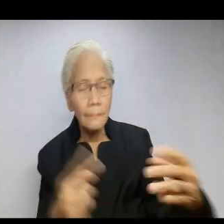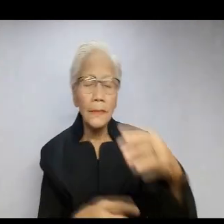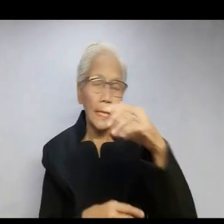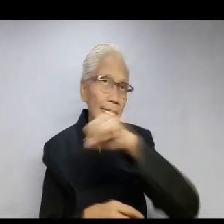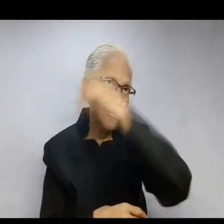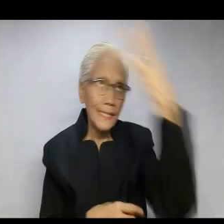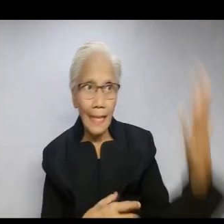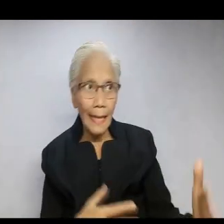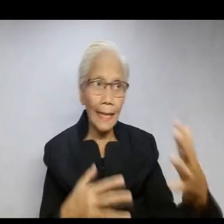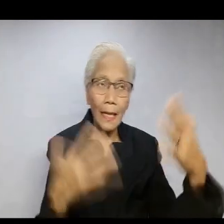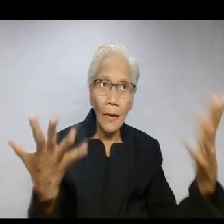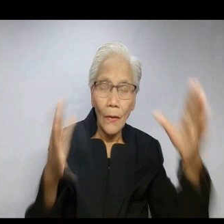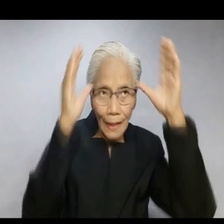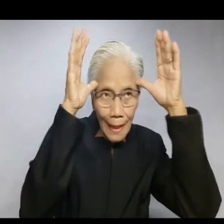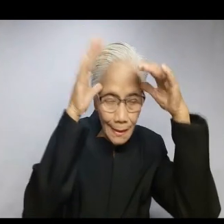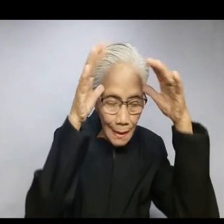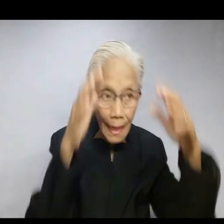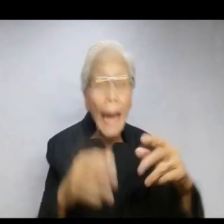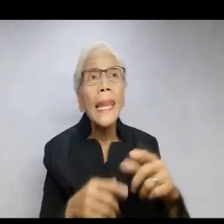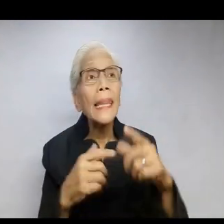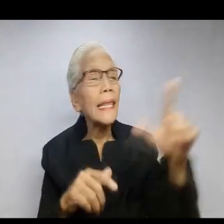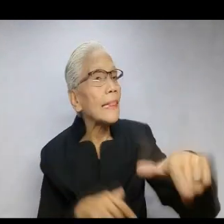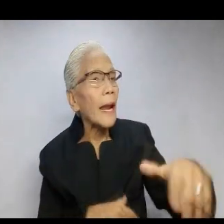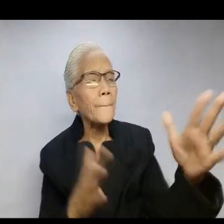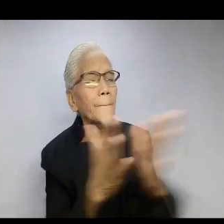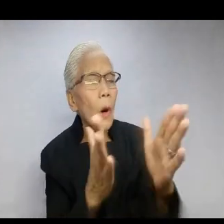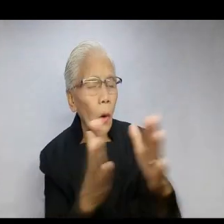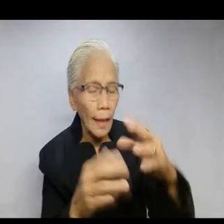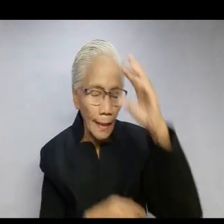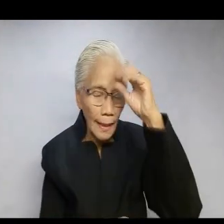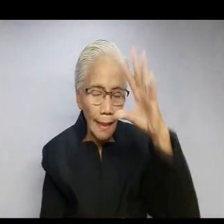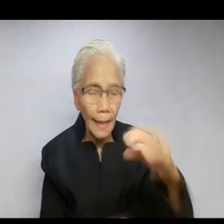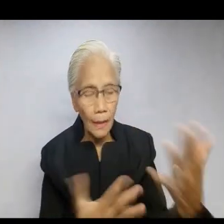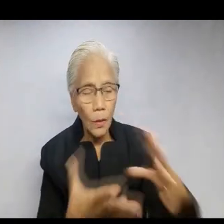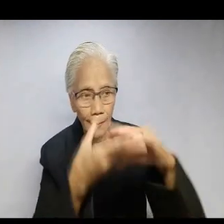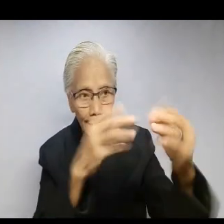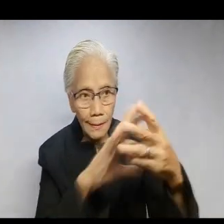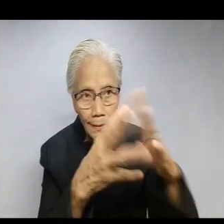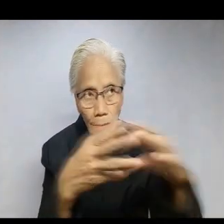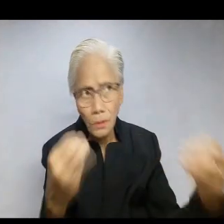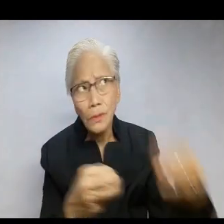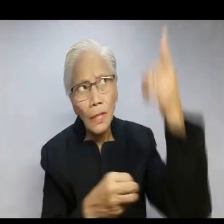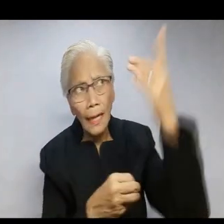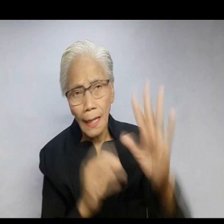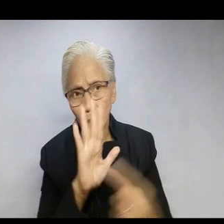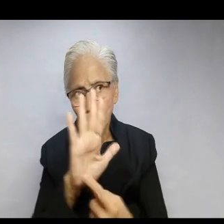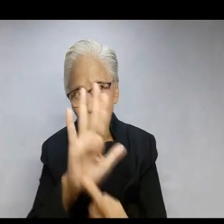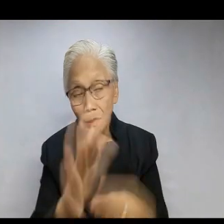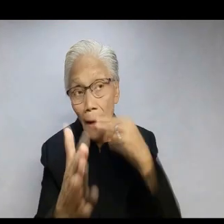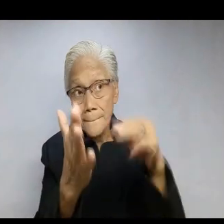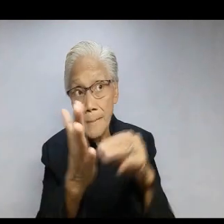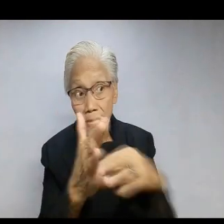89.3. Well, they call him the Sky Angel Cowboy, the voice of a little boy who called a radio station to share a story